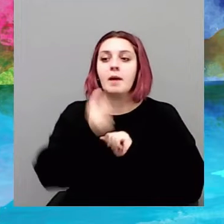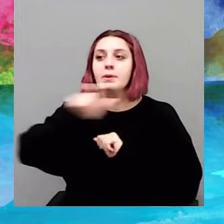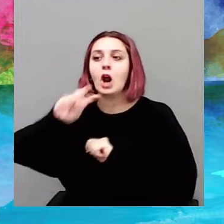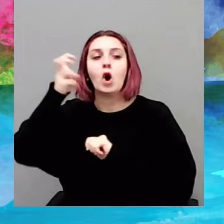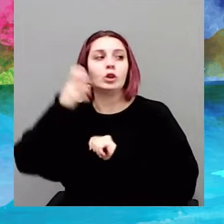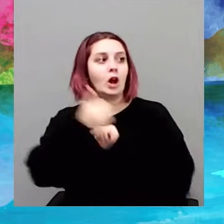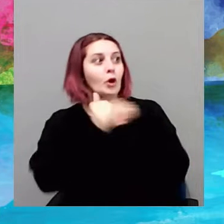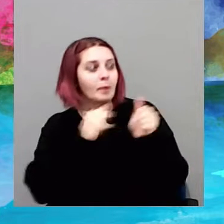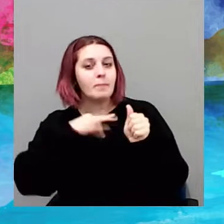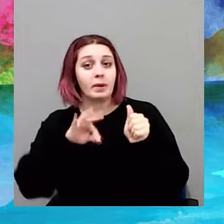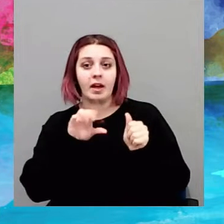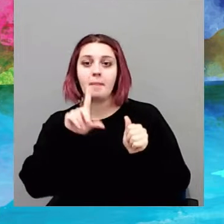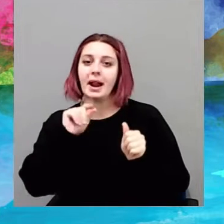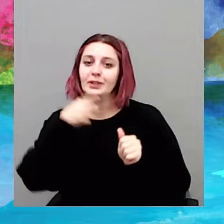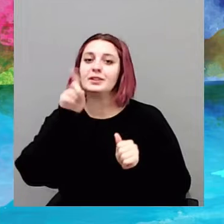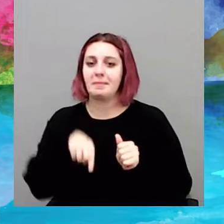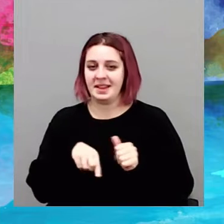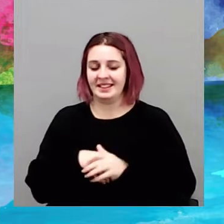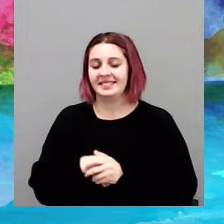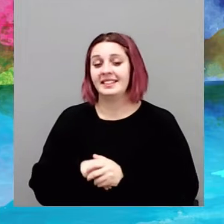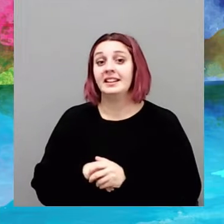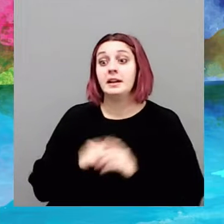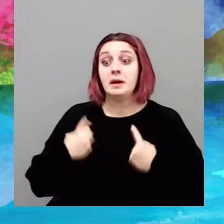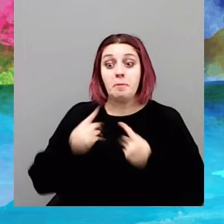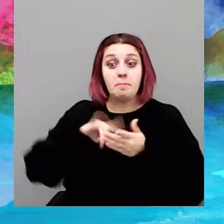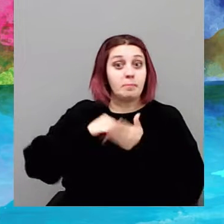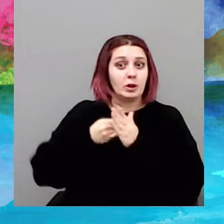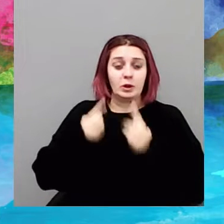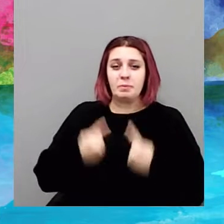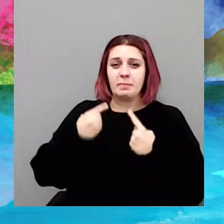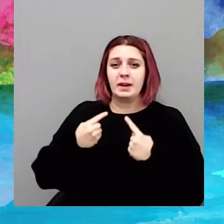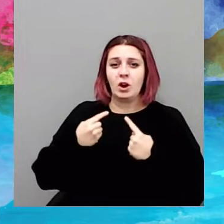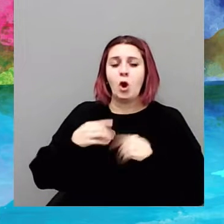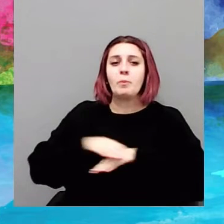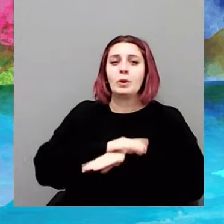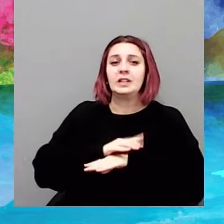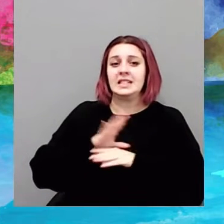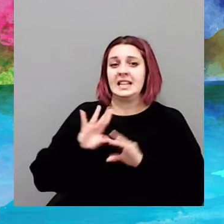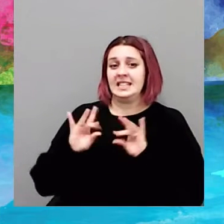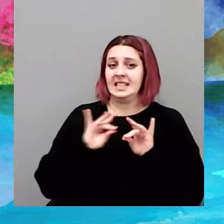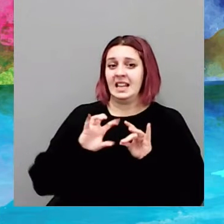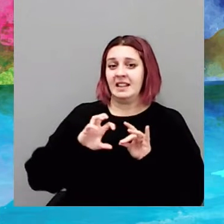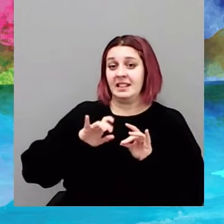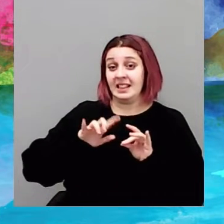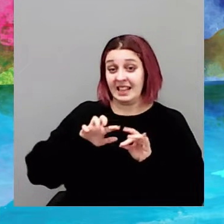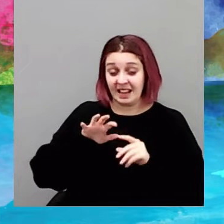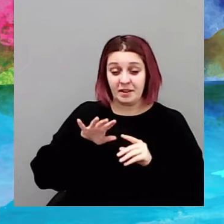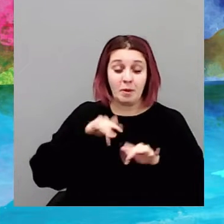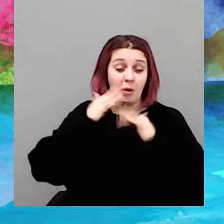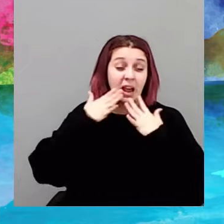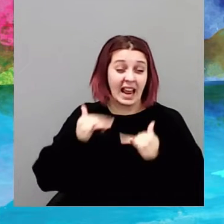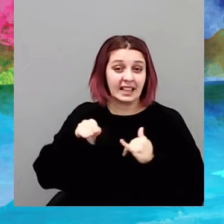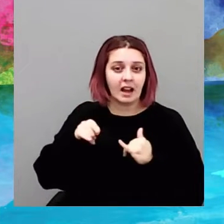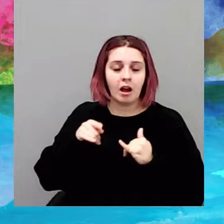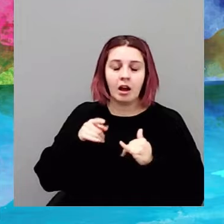And we make our projects replicable. And when this myoelectric prosthesis was